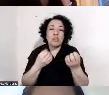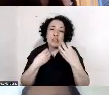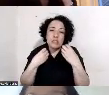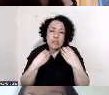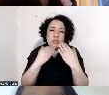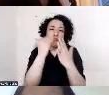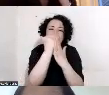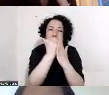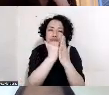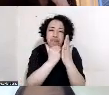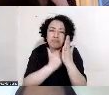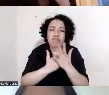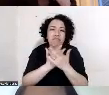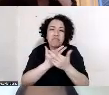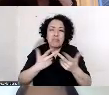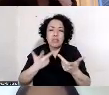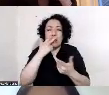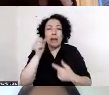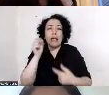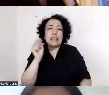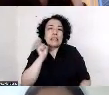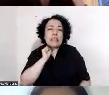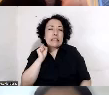público, ansiedade e depressão.